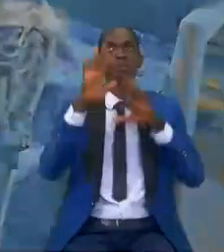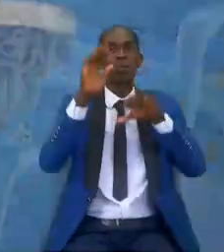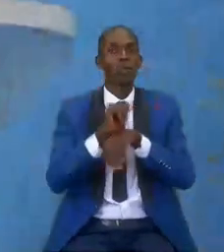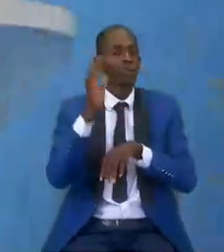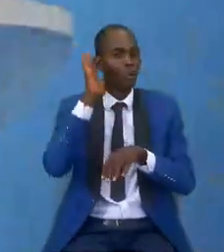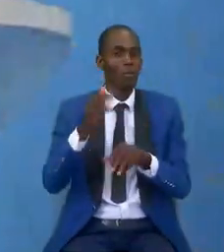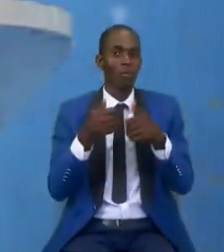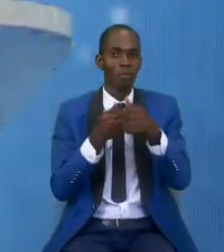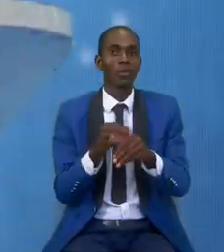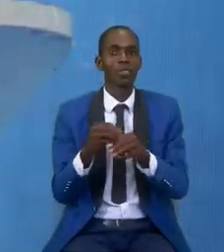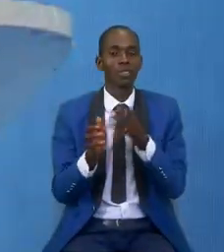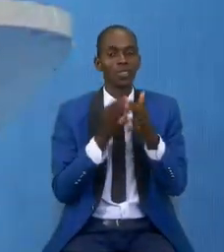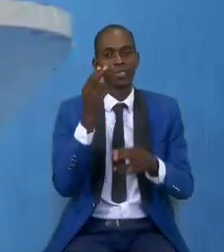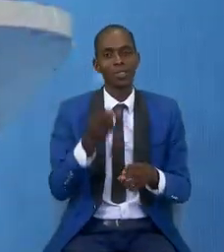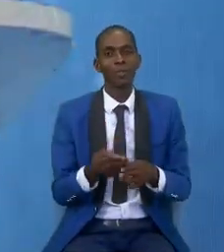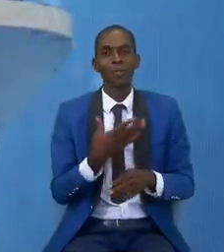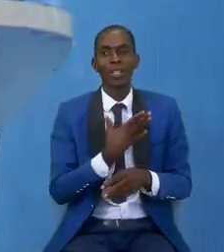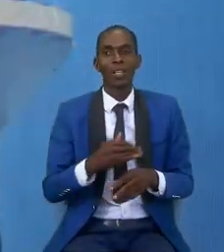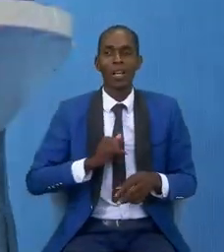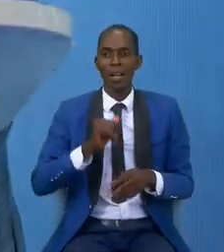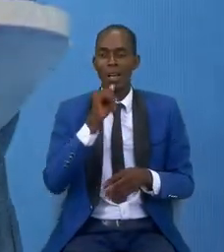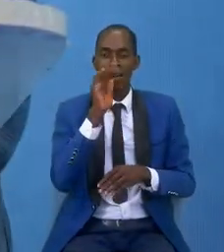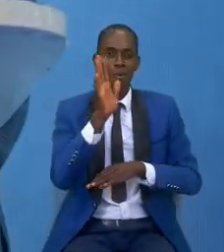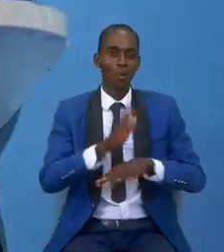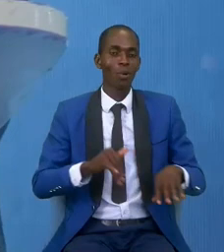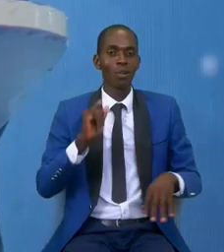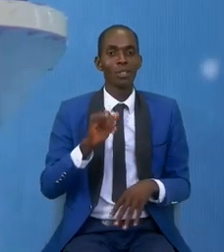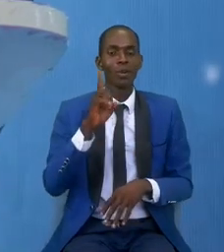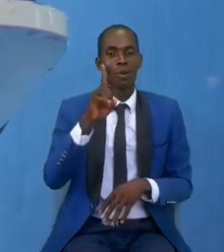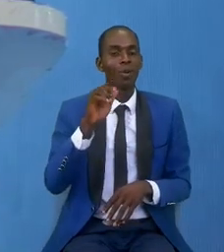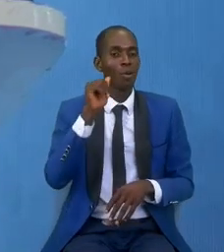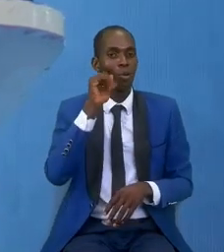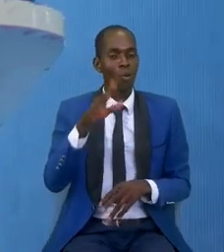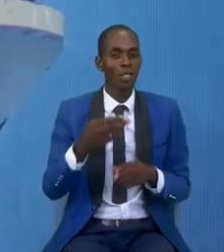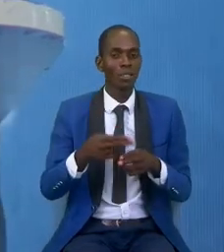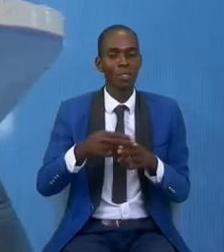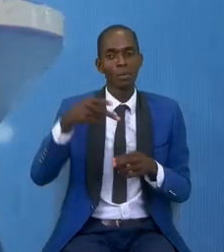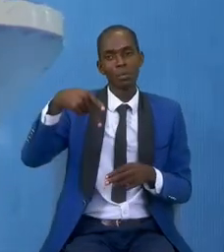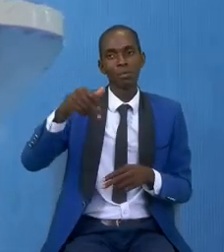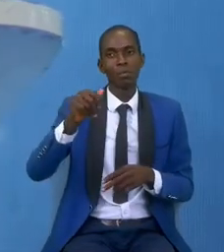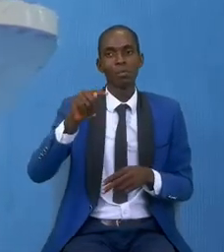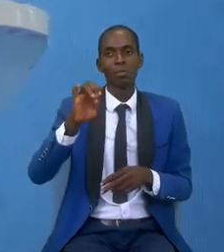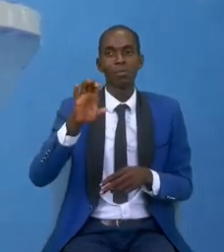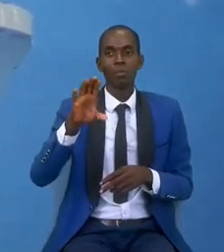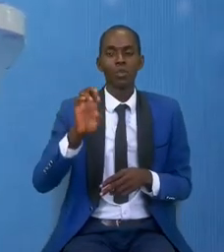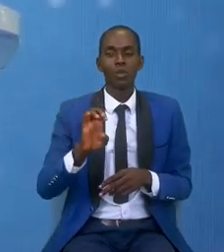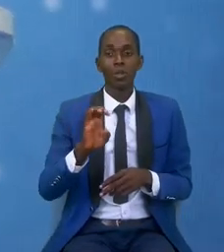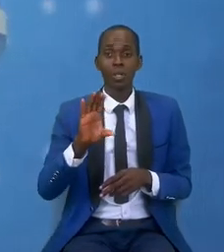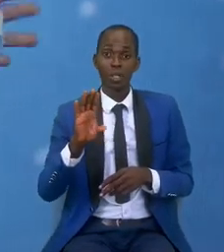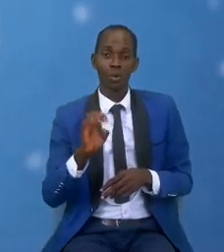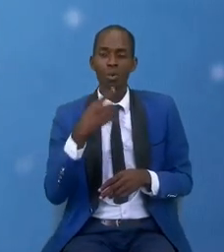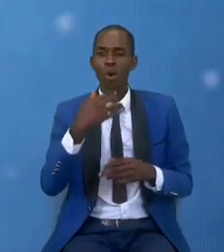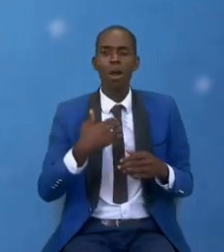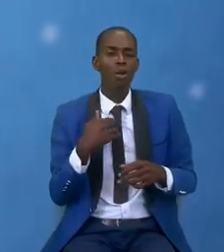species who had suffered several several miscarriages for many many years and the doctors even